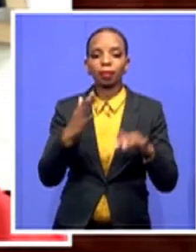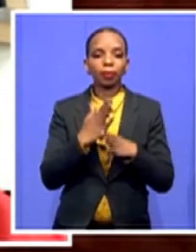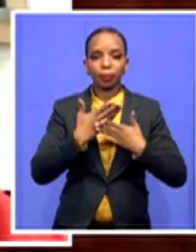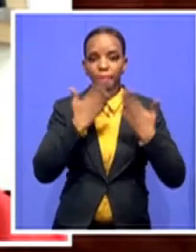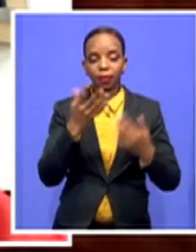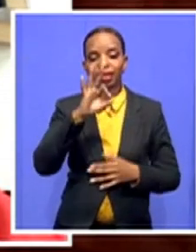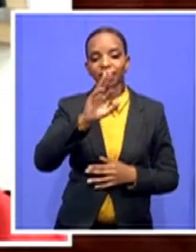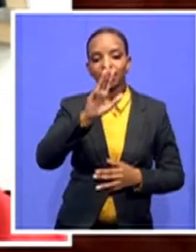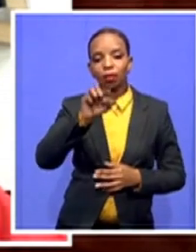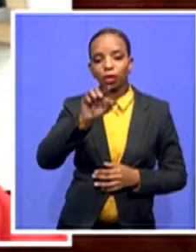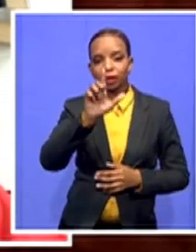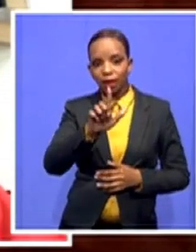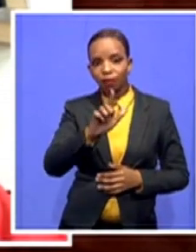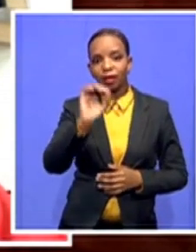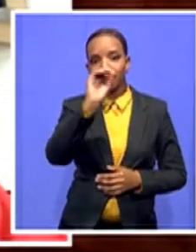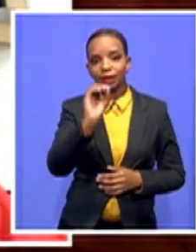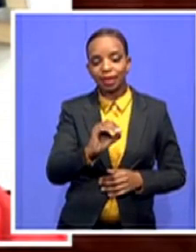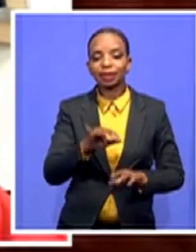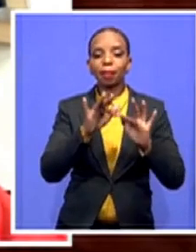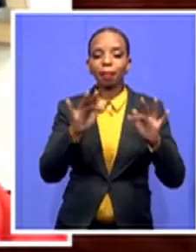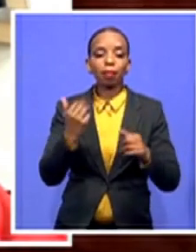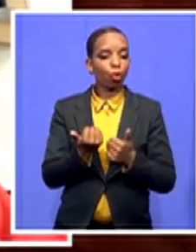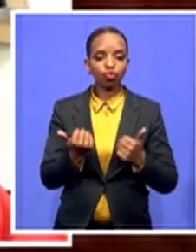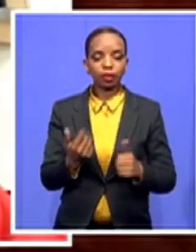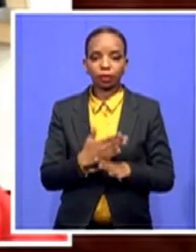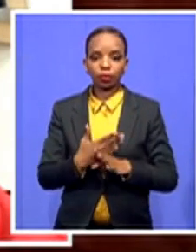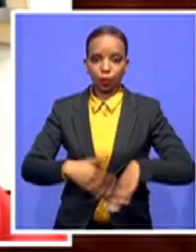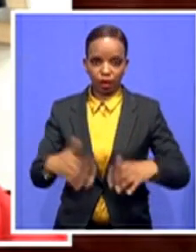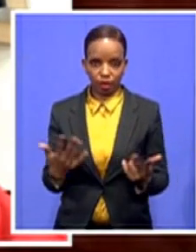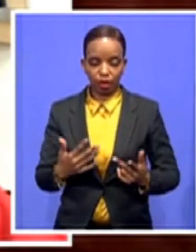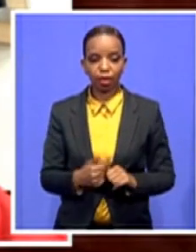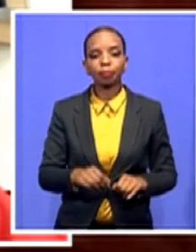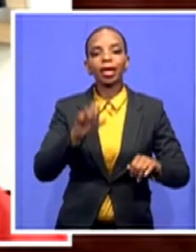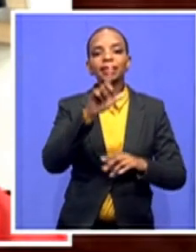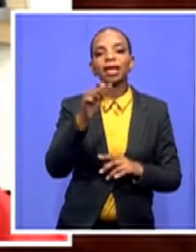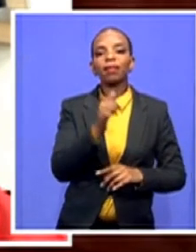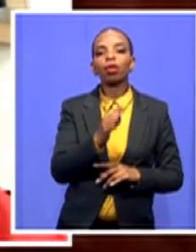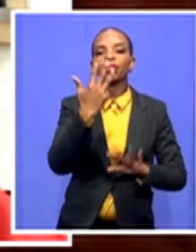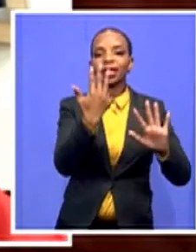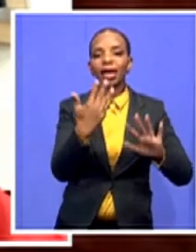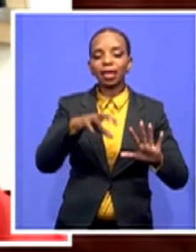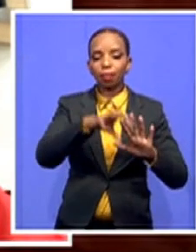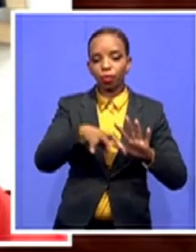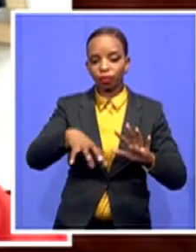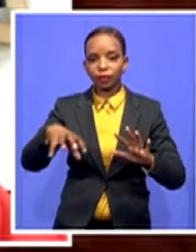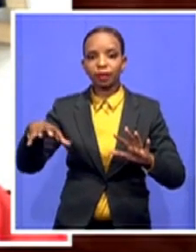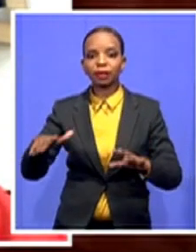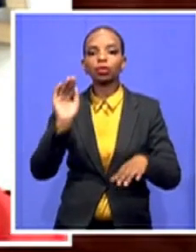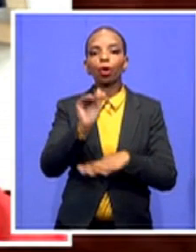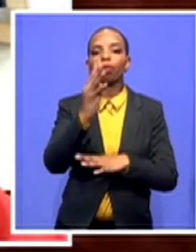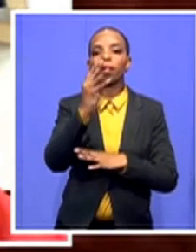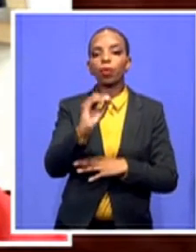already unemployed, with 7 of the 9 provinces with unemployment rate of more than 40%, and with